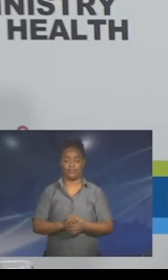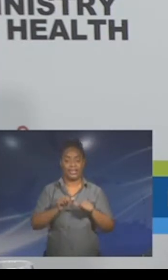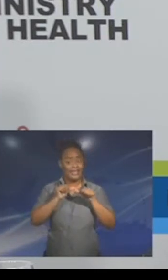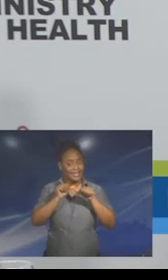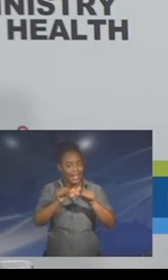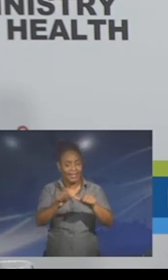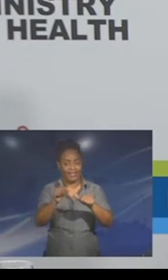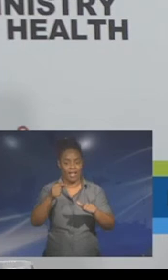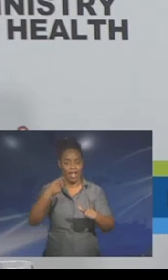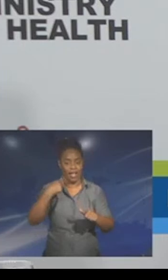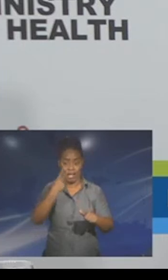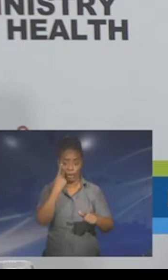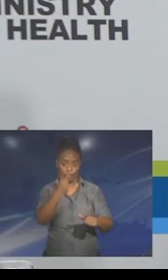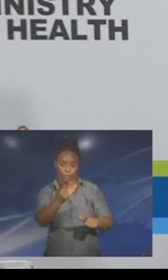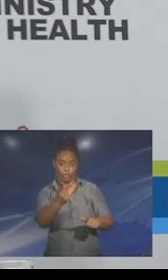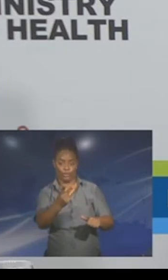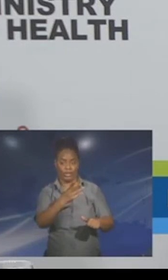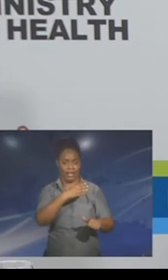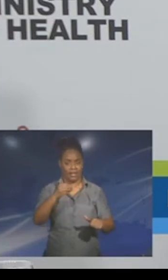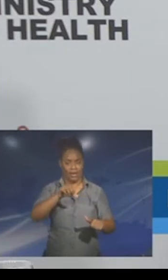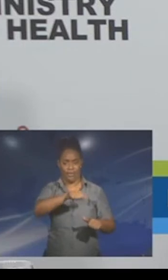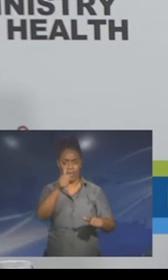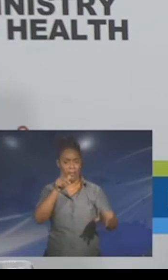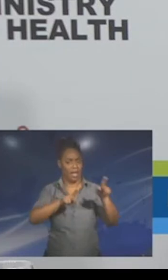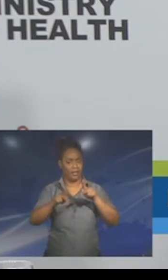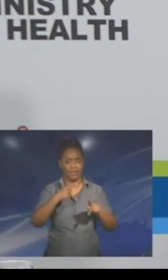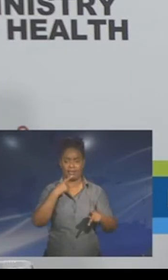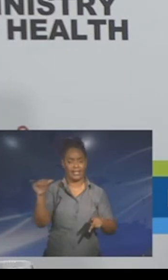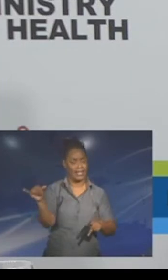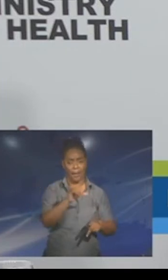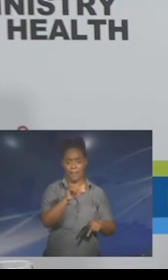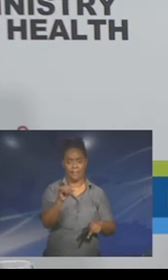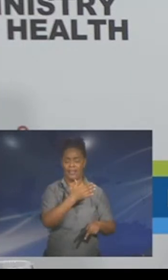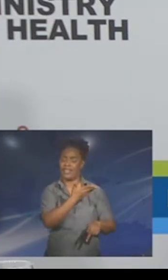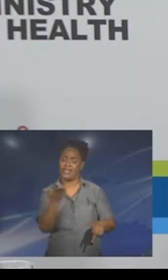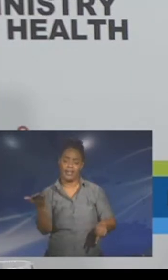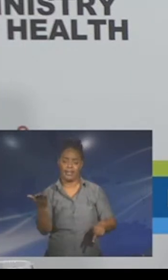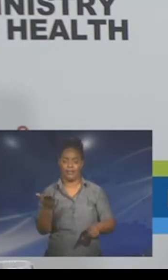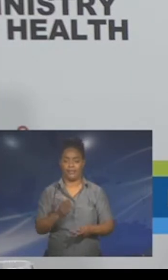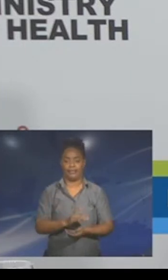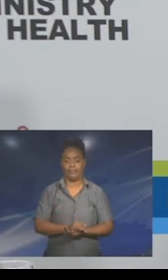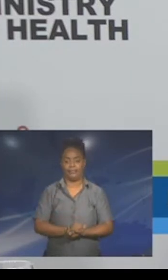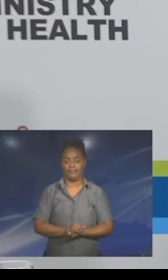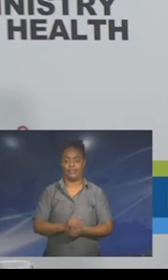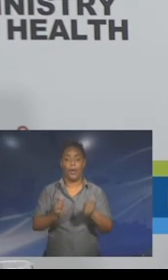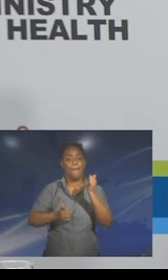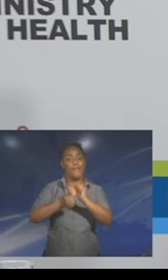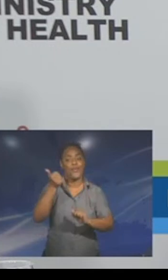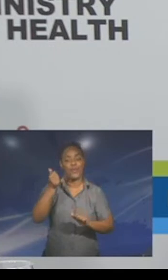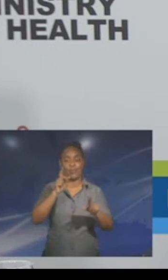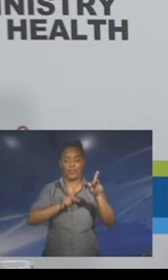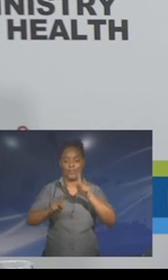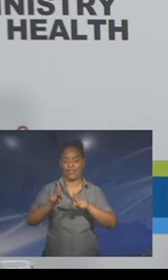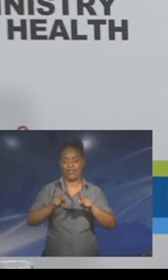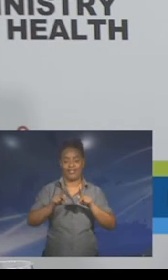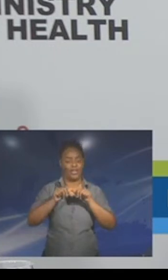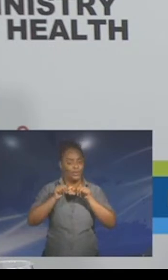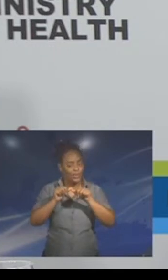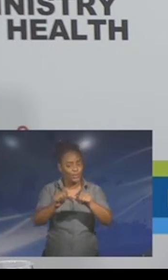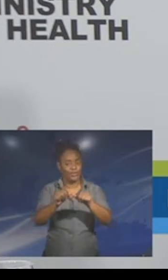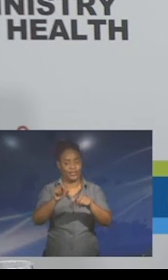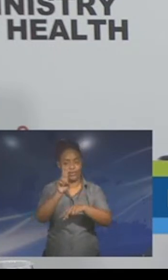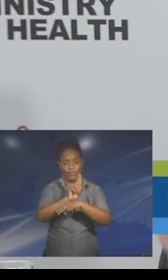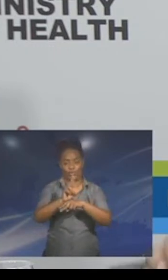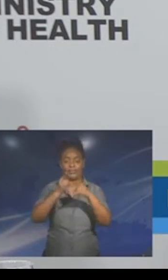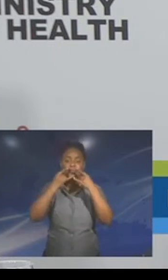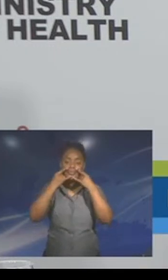that I have seen, and other people give me the same reports, that the majority of people continue to wear